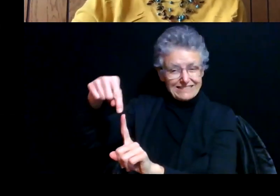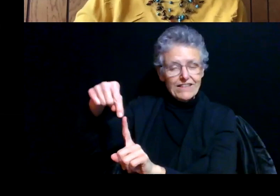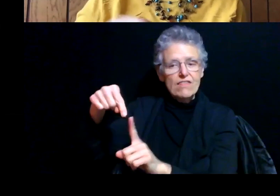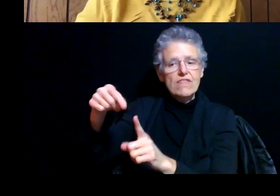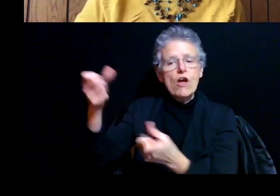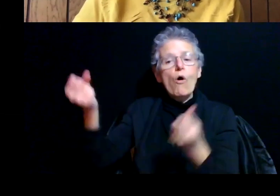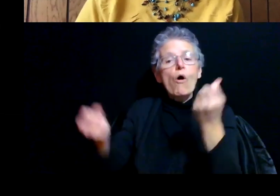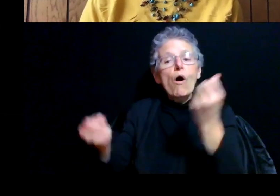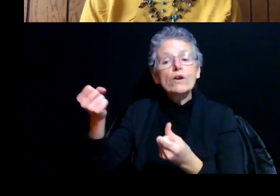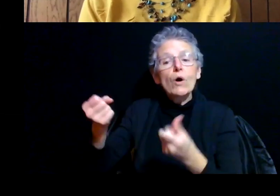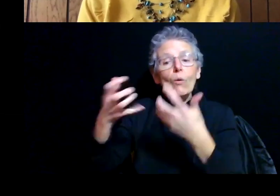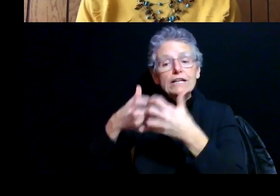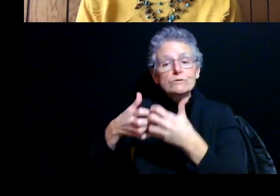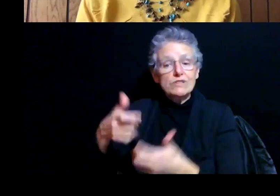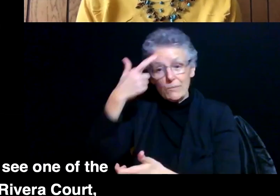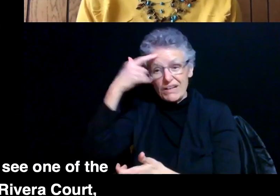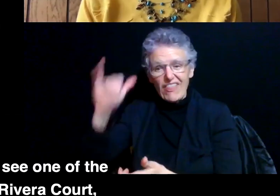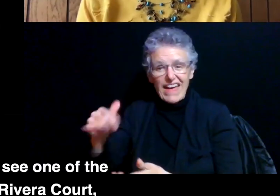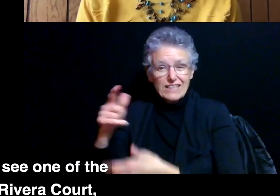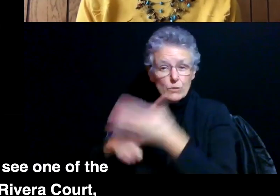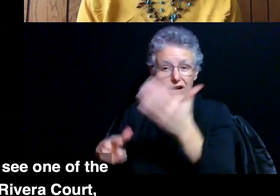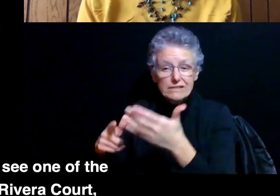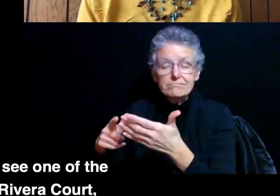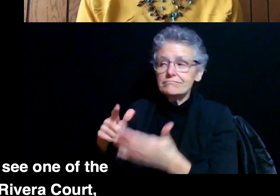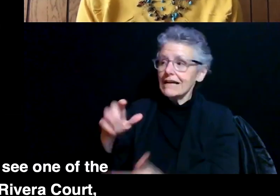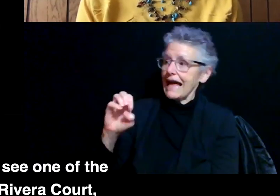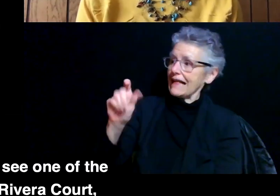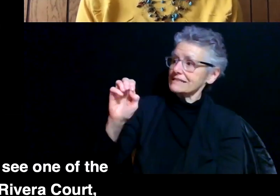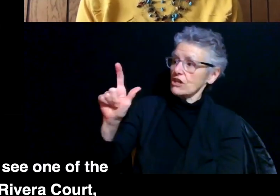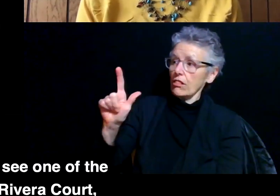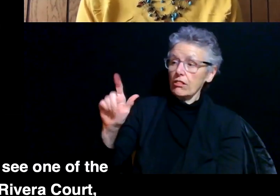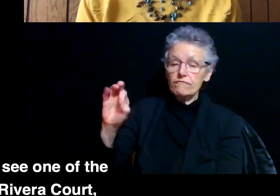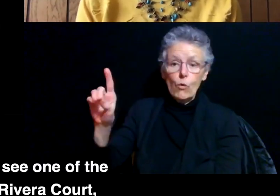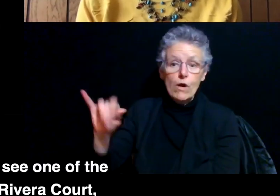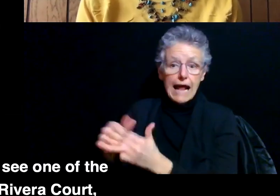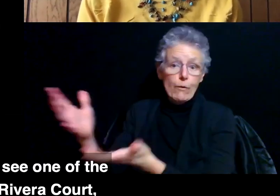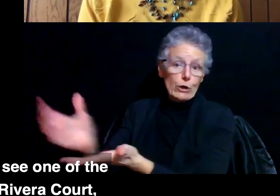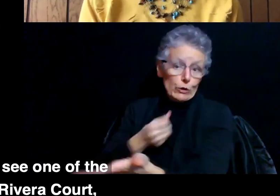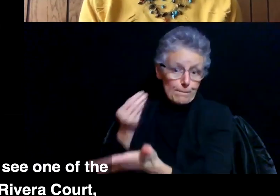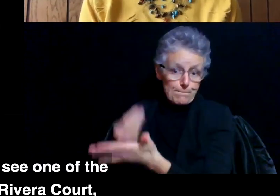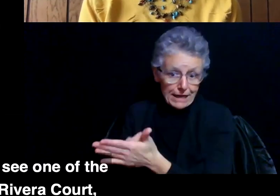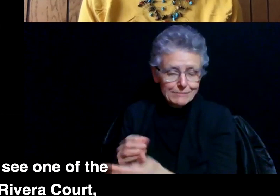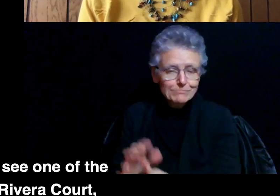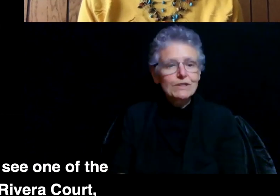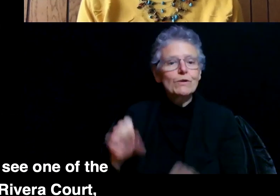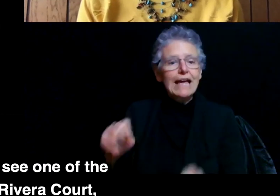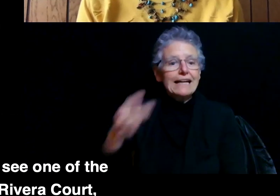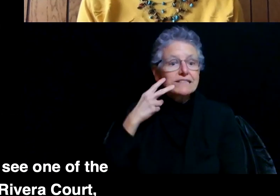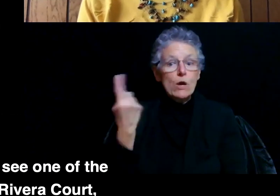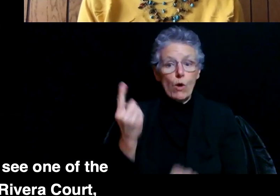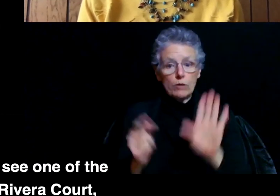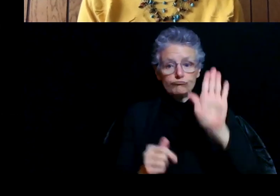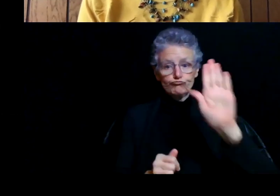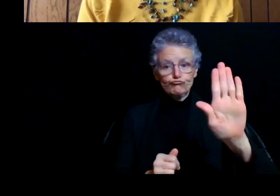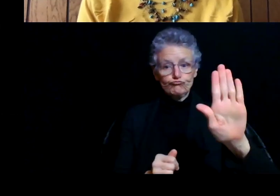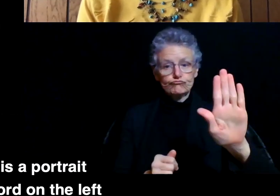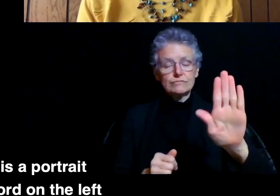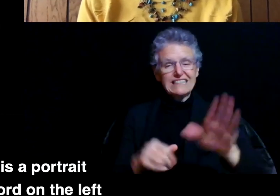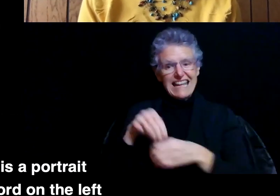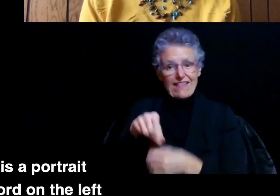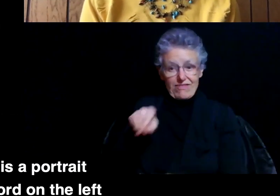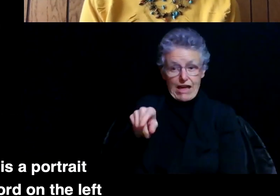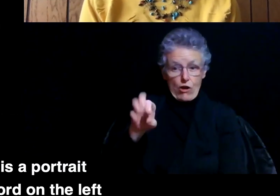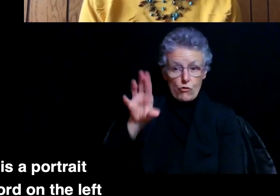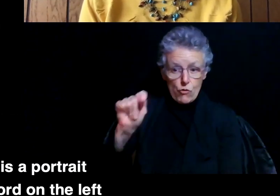shows a piece from Rivera Court's south wall. So here we see one of the panels in Rivera Court,